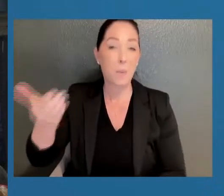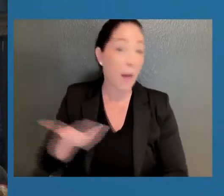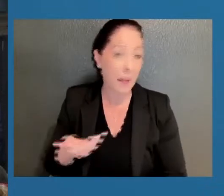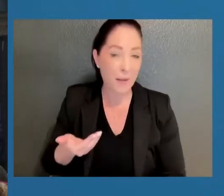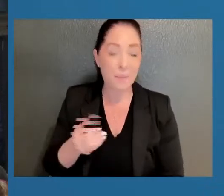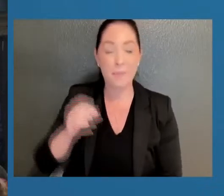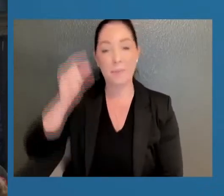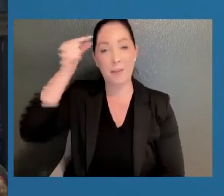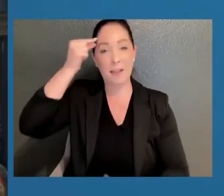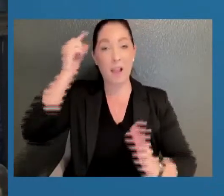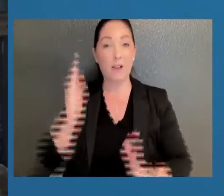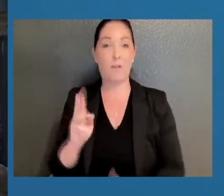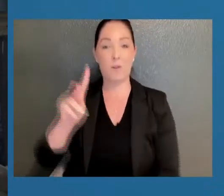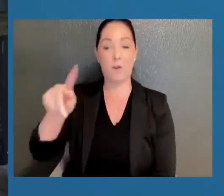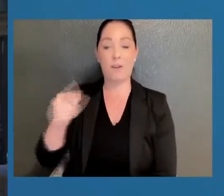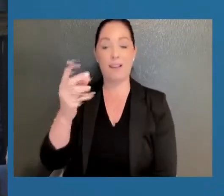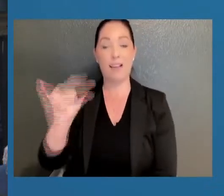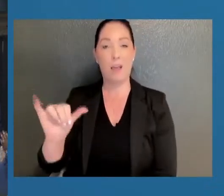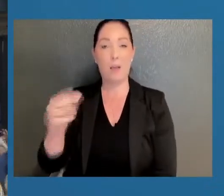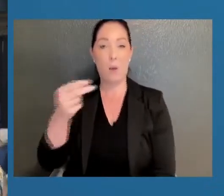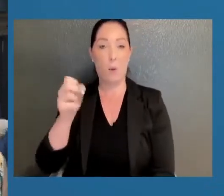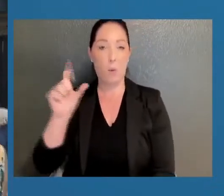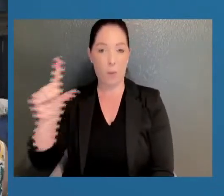Governor Kathy Hochul.